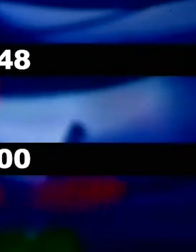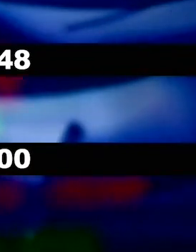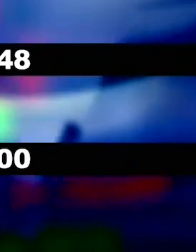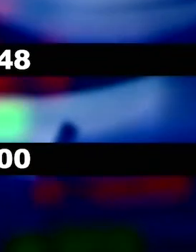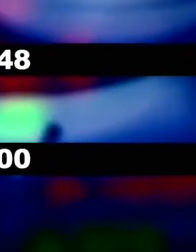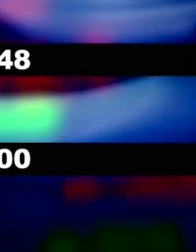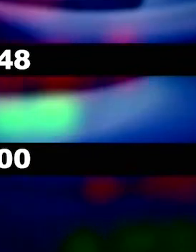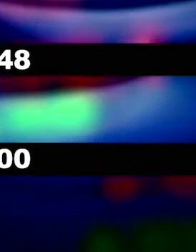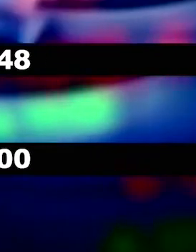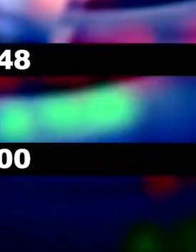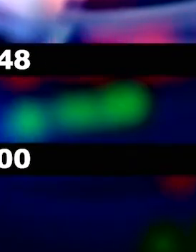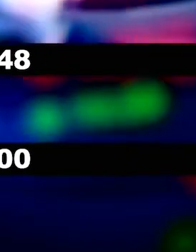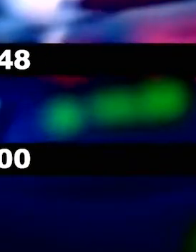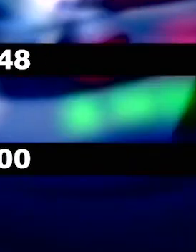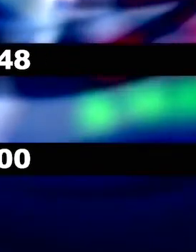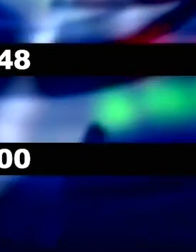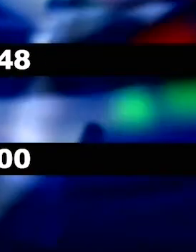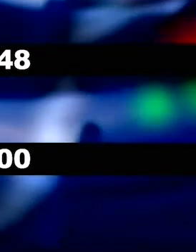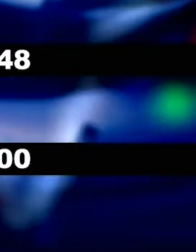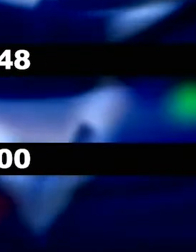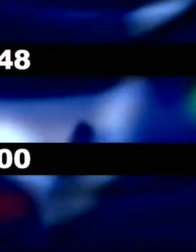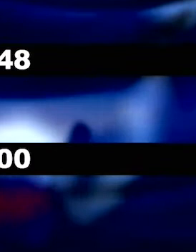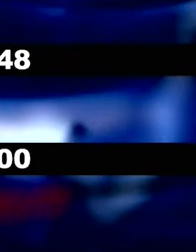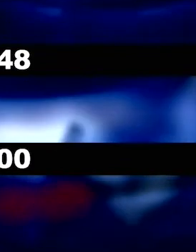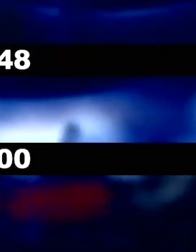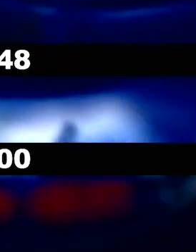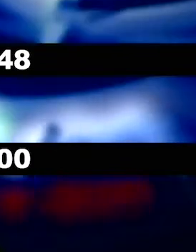Bank was the volume leader, trading 500